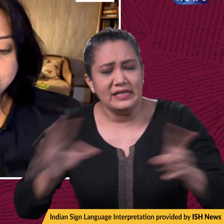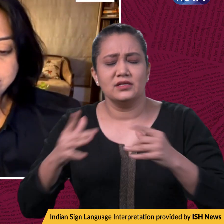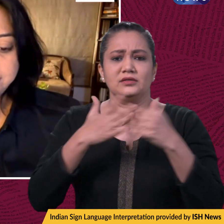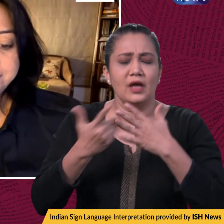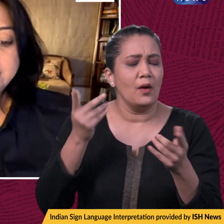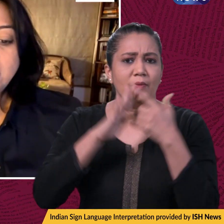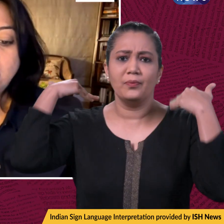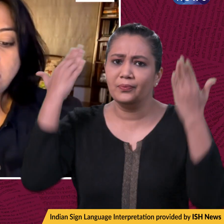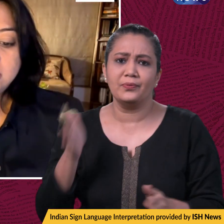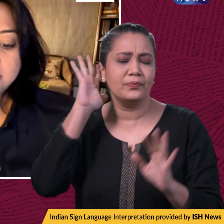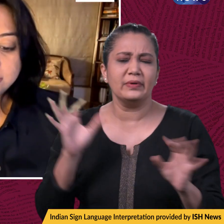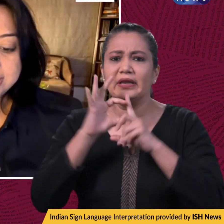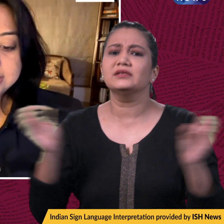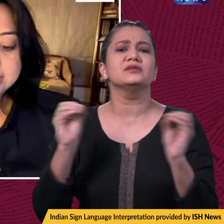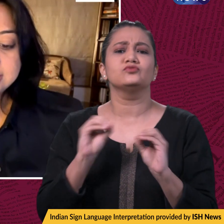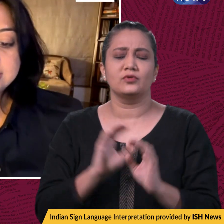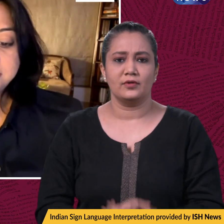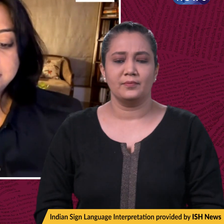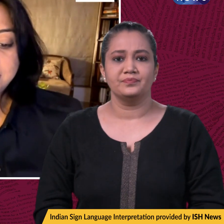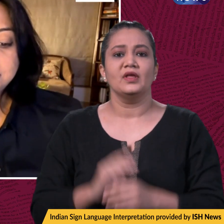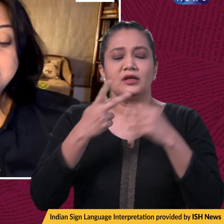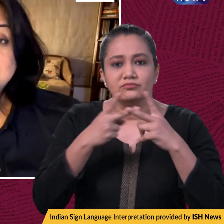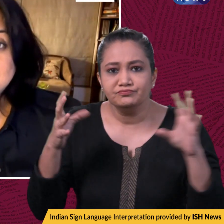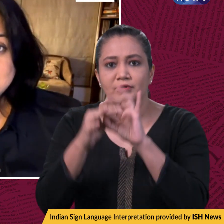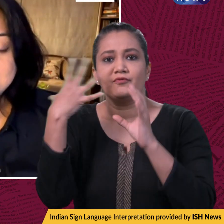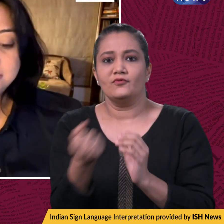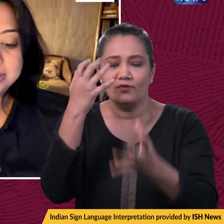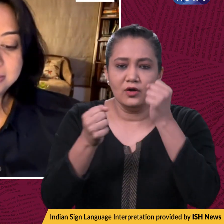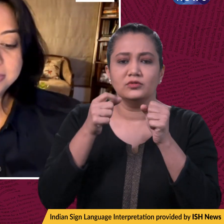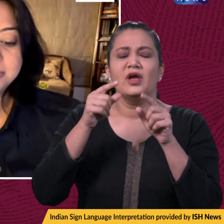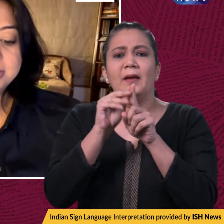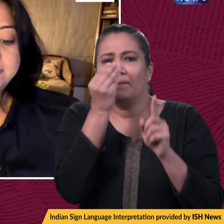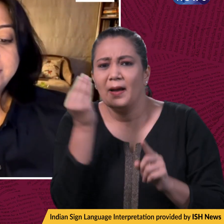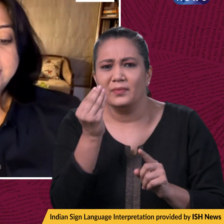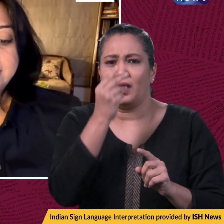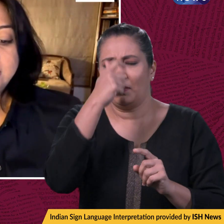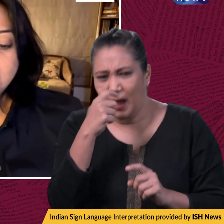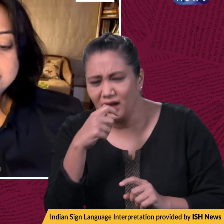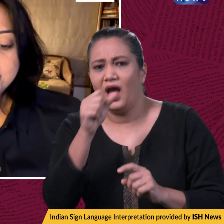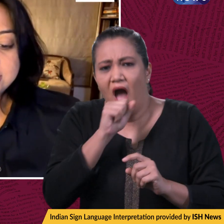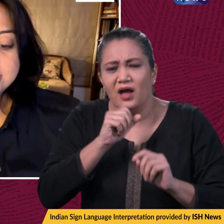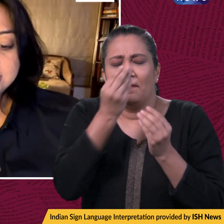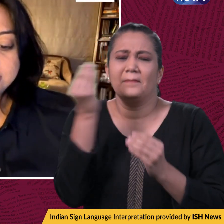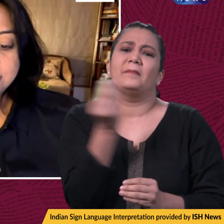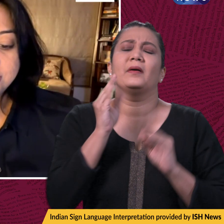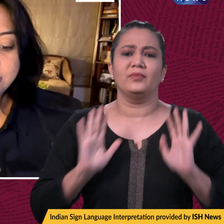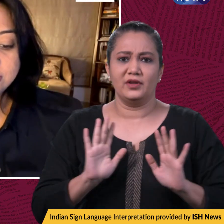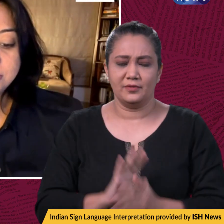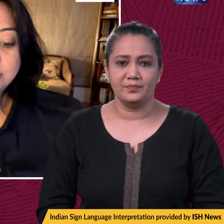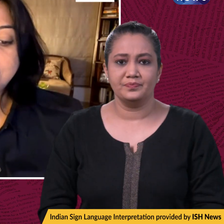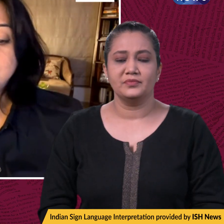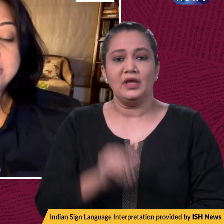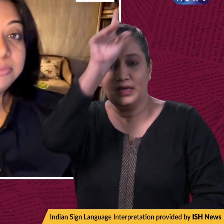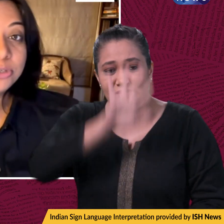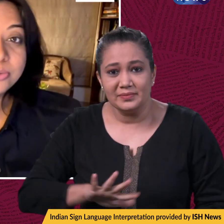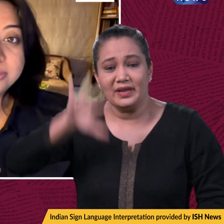reported so far. All related cases have been found to be mild with symptoms. In all such cases in the country and across the